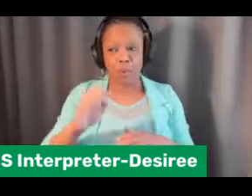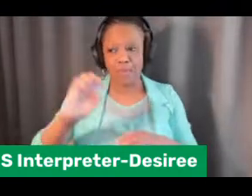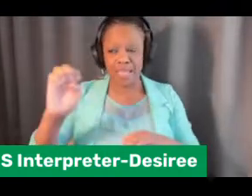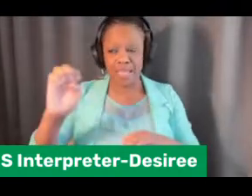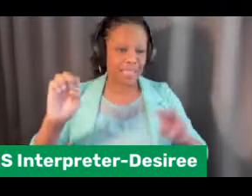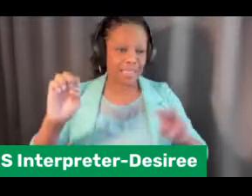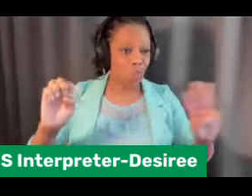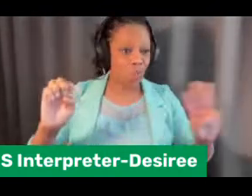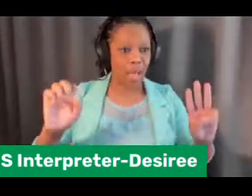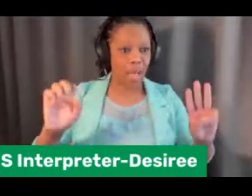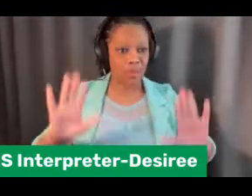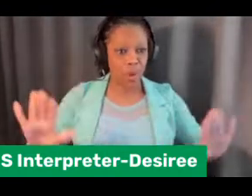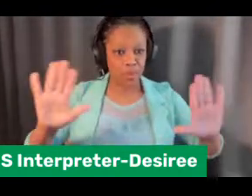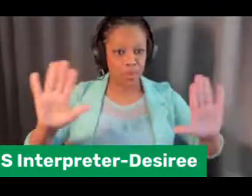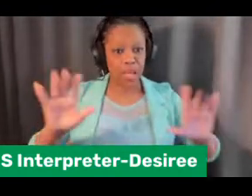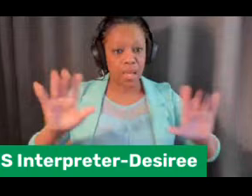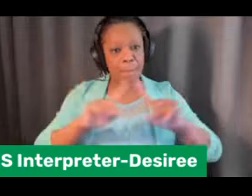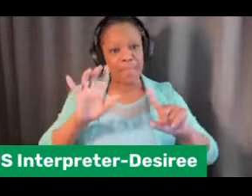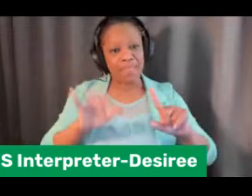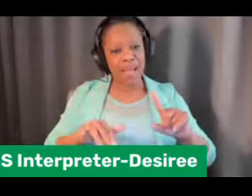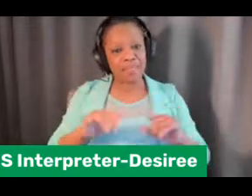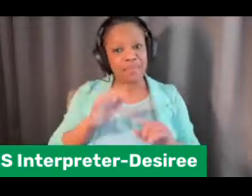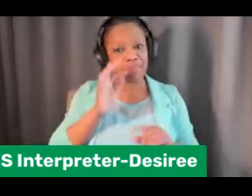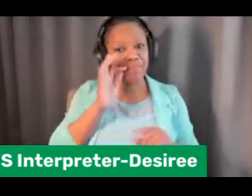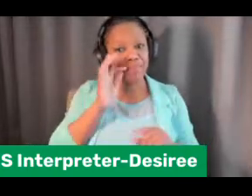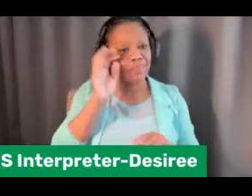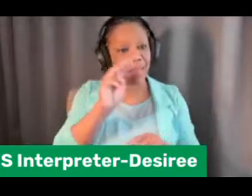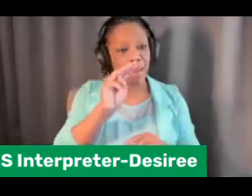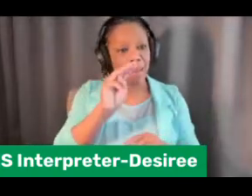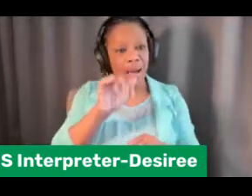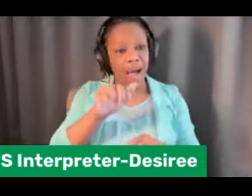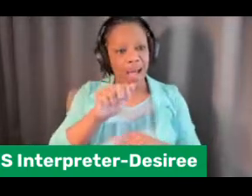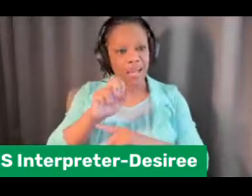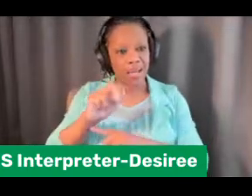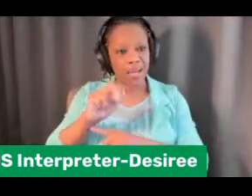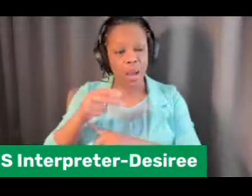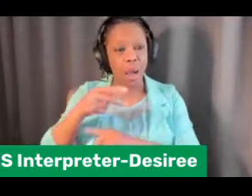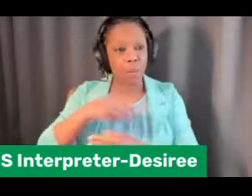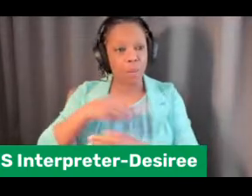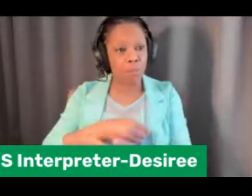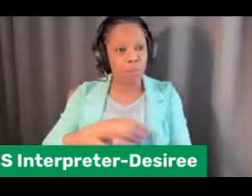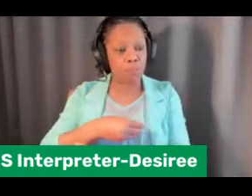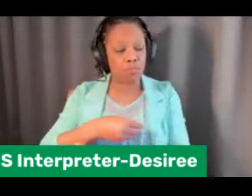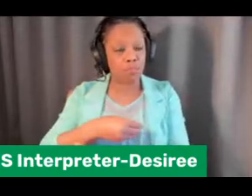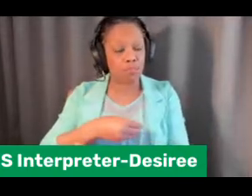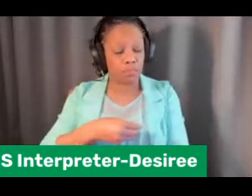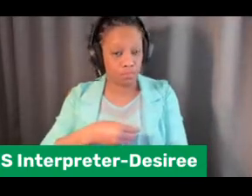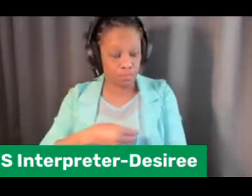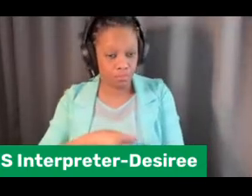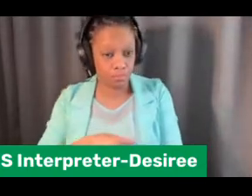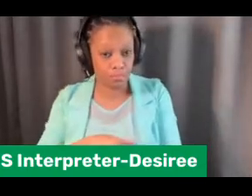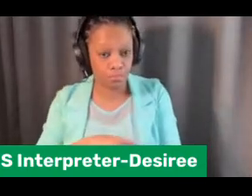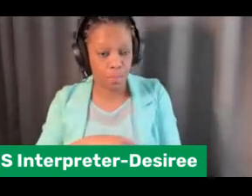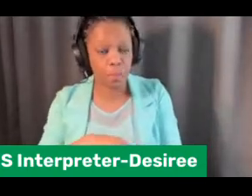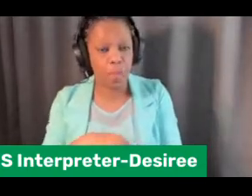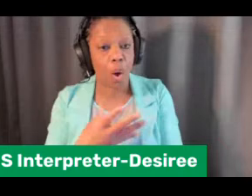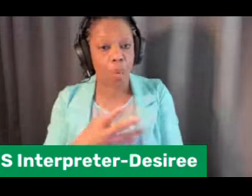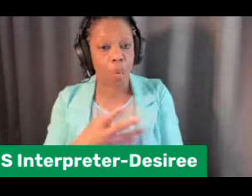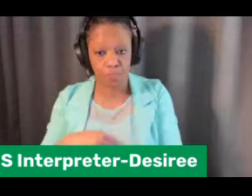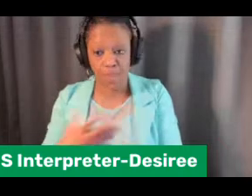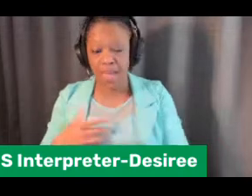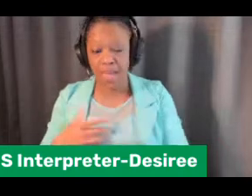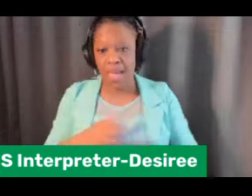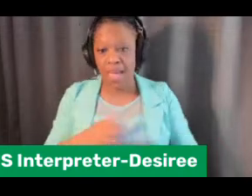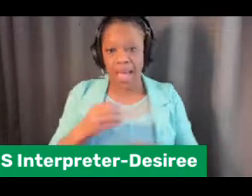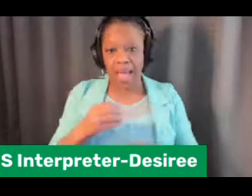this is a Mayan poem, and it's called Tu eres mi otro yo. And the poem reads as